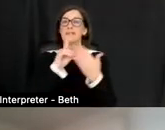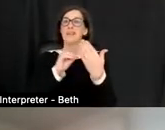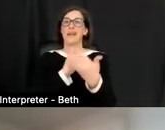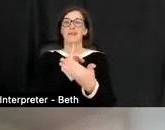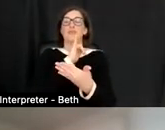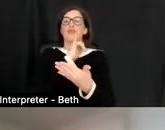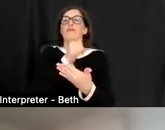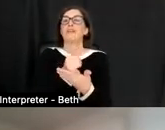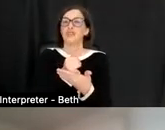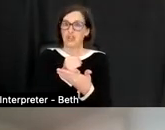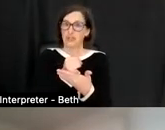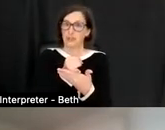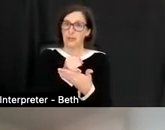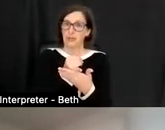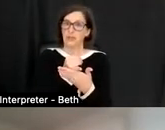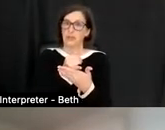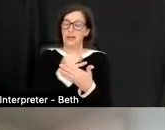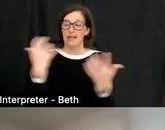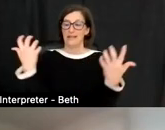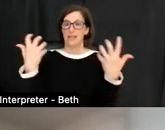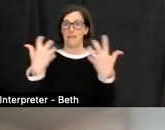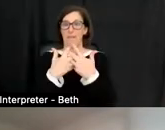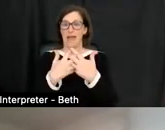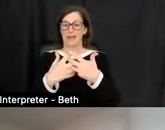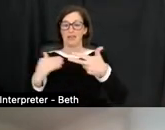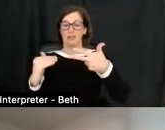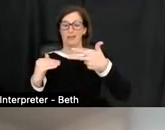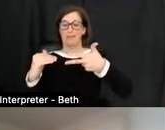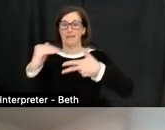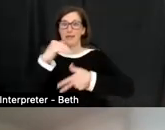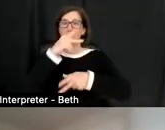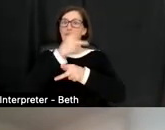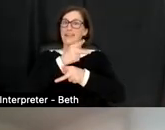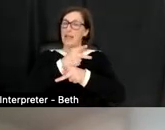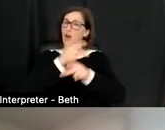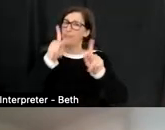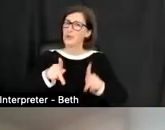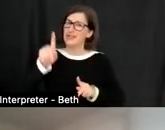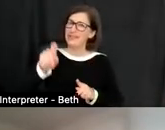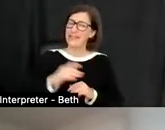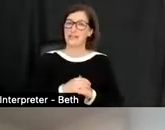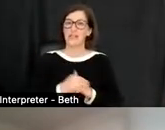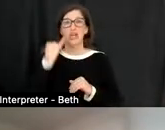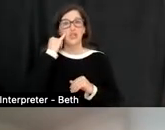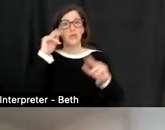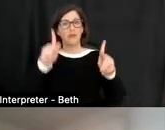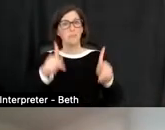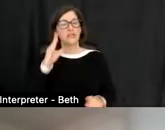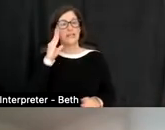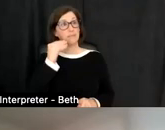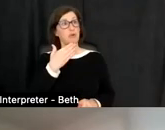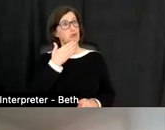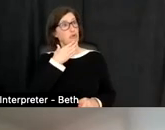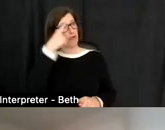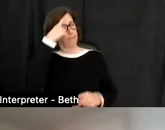interventions to match the level of care that a person needs. So if a person is experiencing good mental